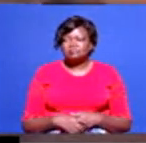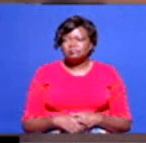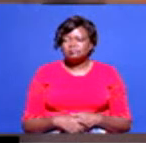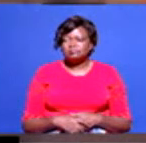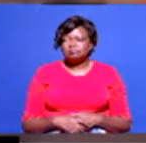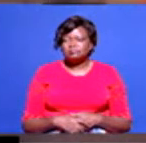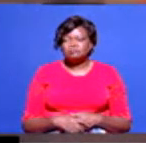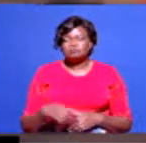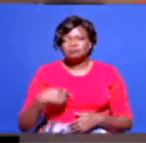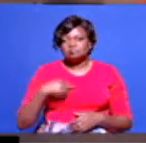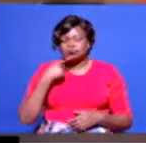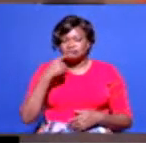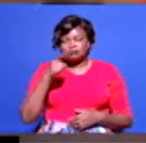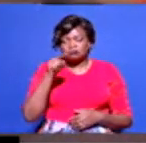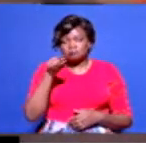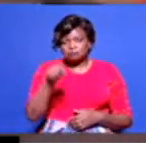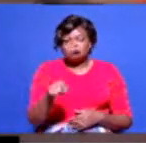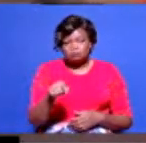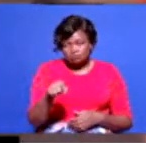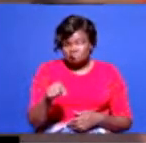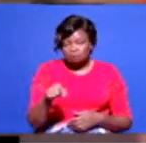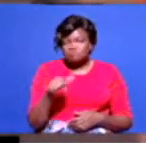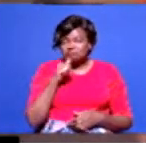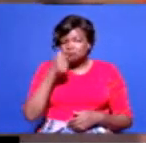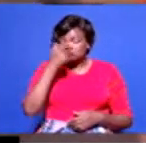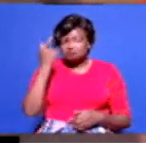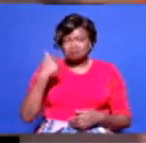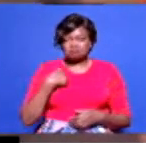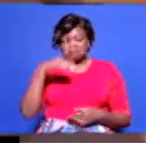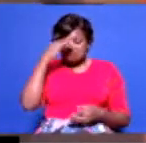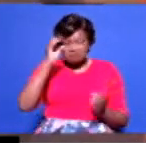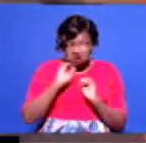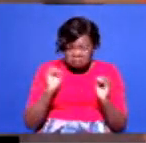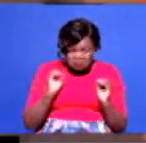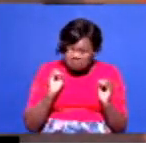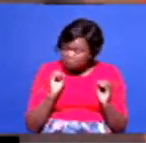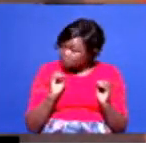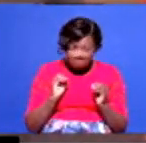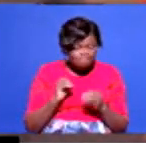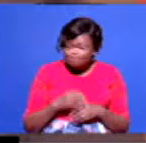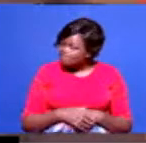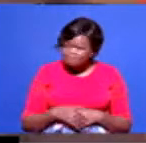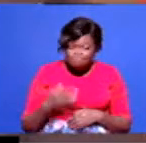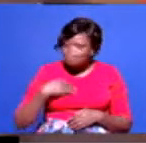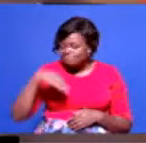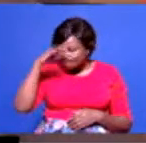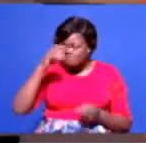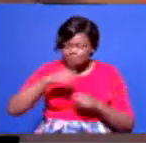I say this not because I don't drink, no, I do.